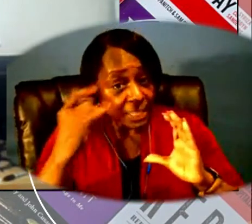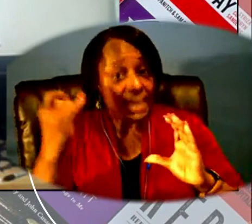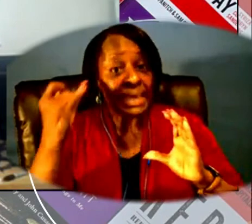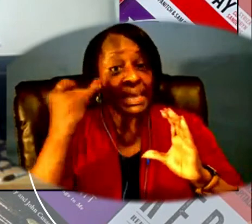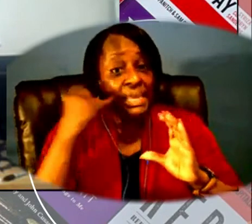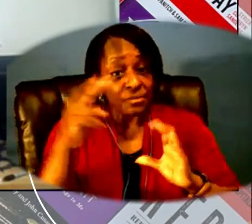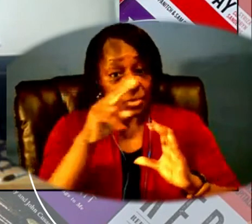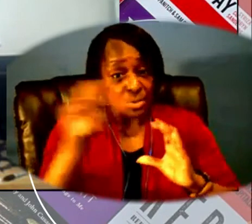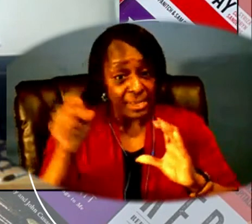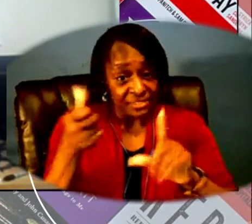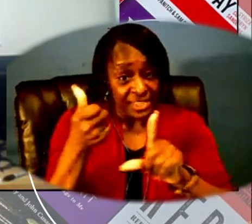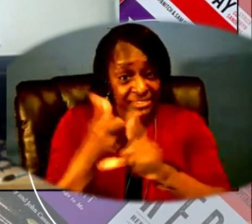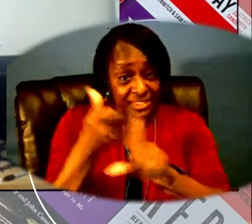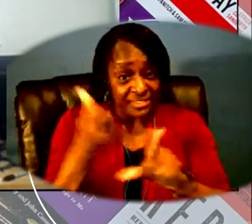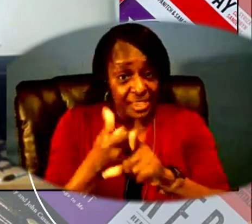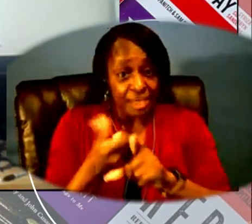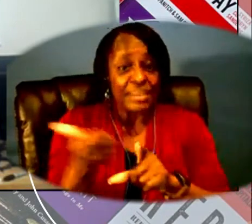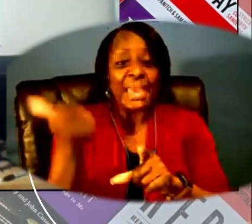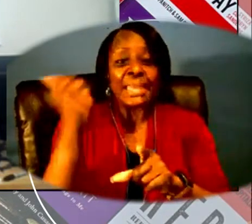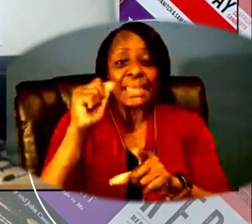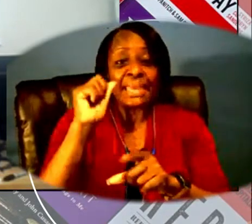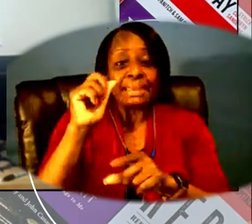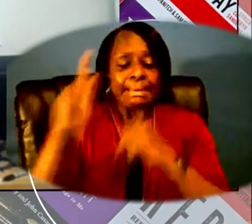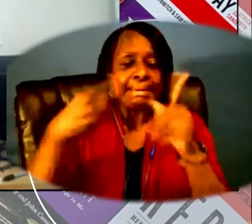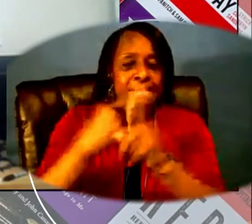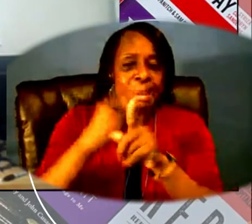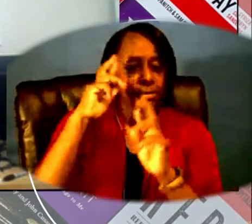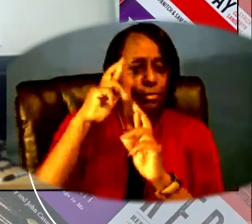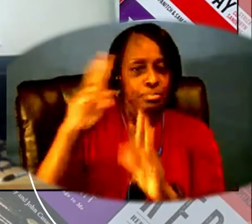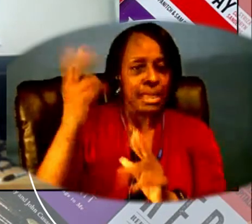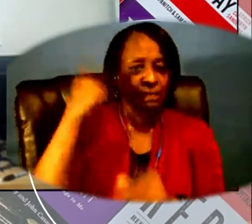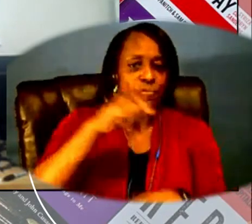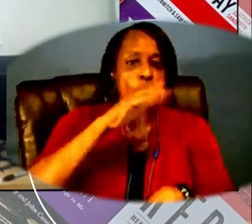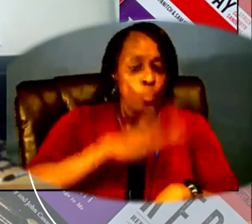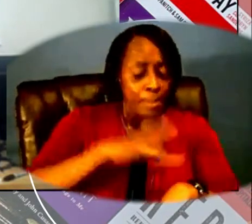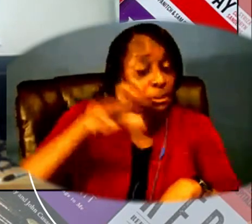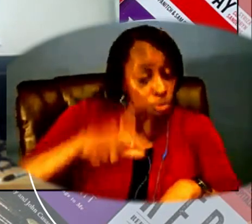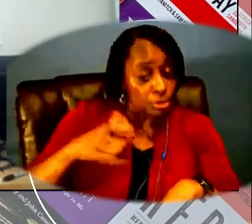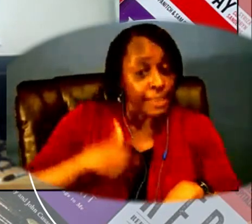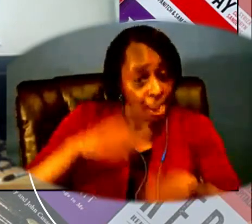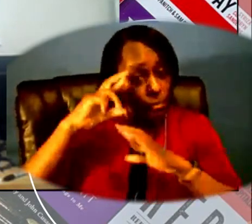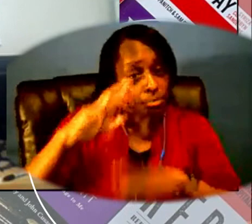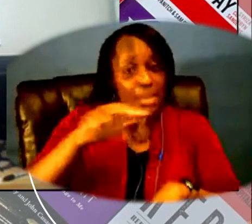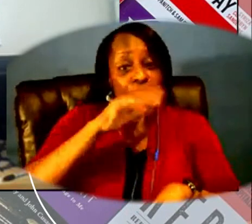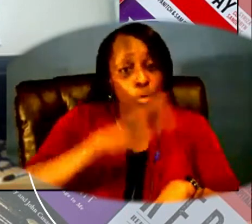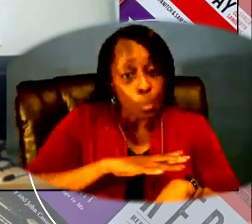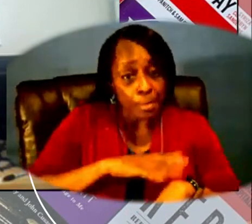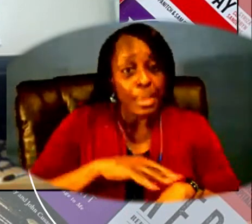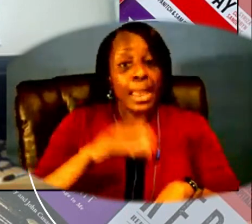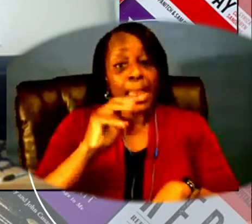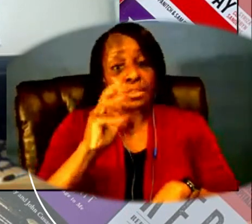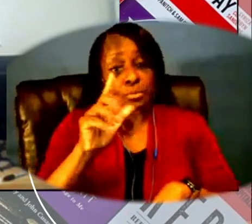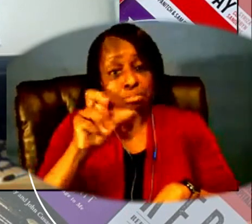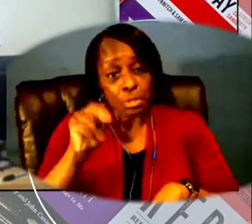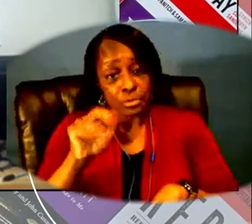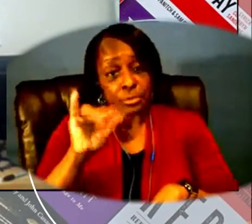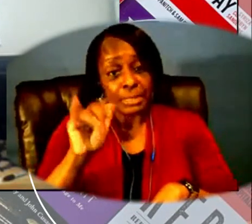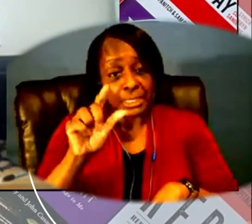was constructed had any type of reverence for women as they should. And as a Muslim in Islam, we are